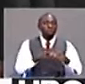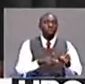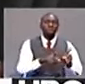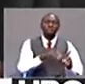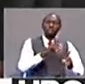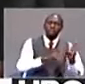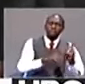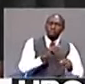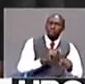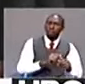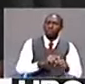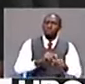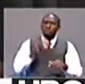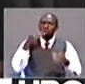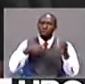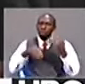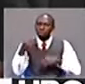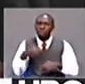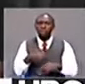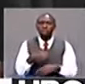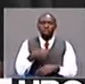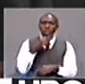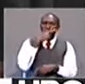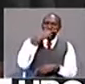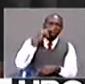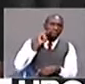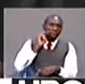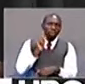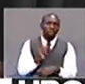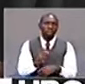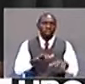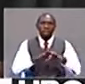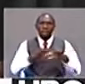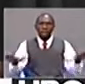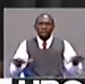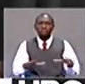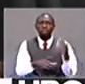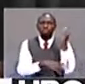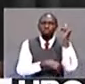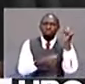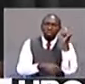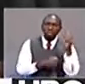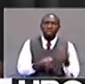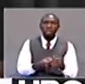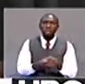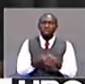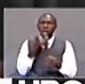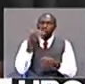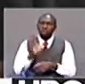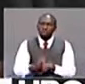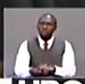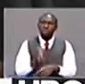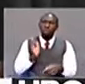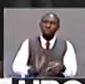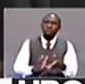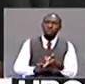corrupt, the robbers, the land grabbers, the abusers of human rights, the